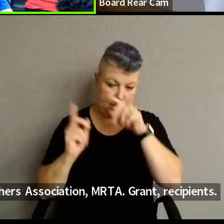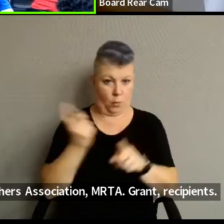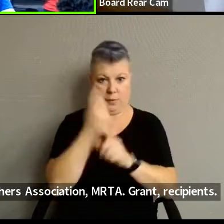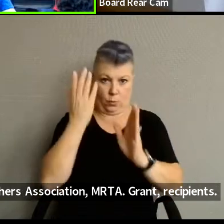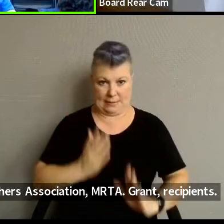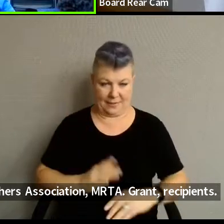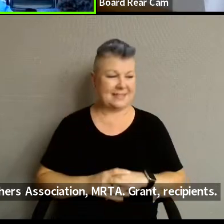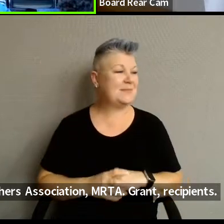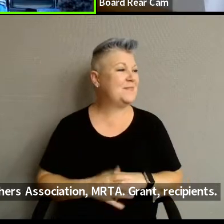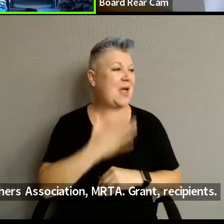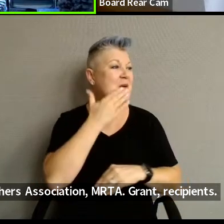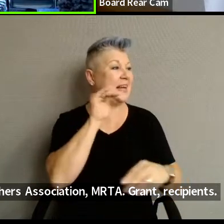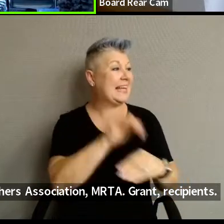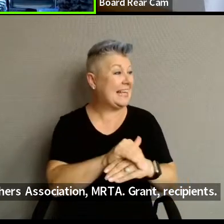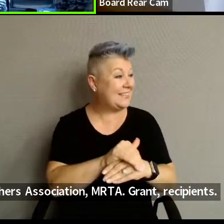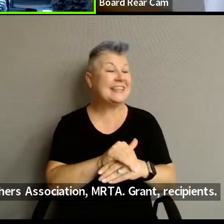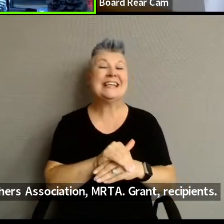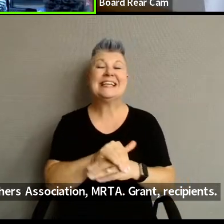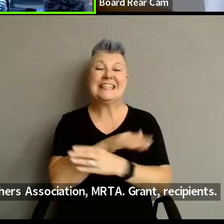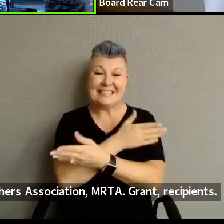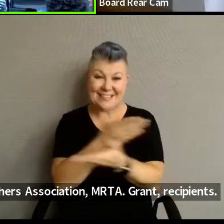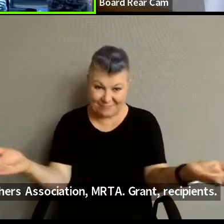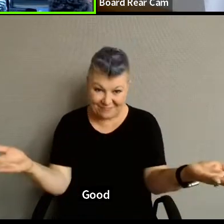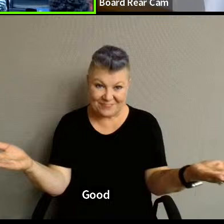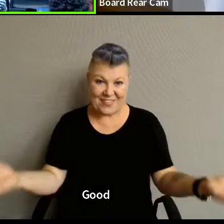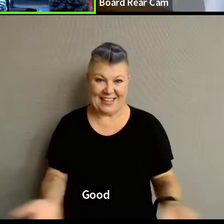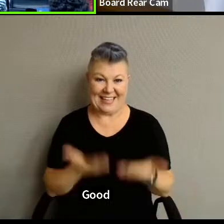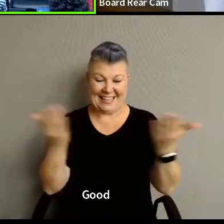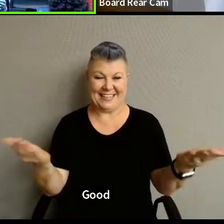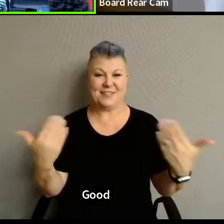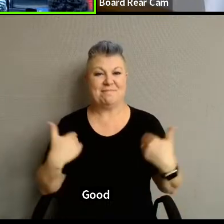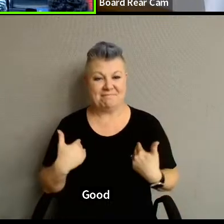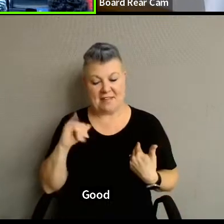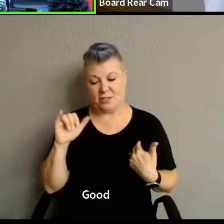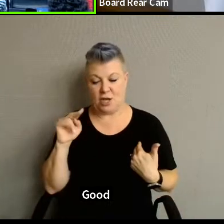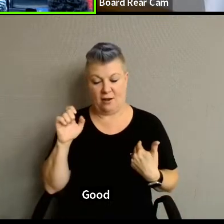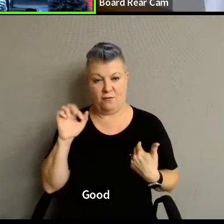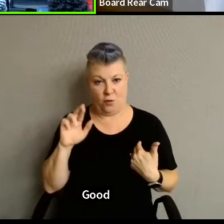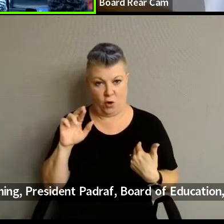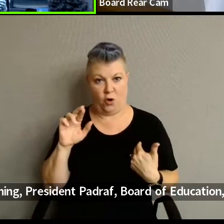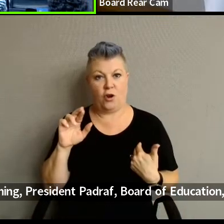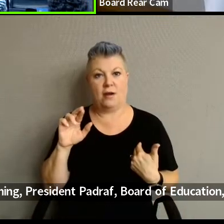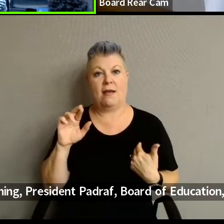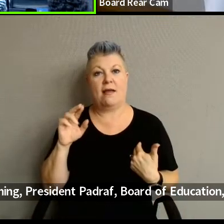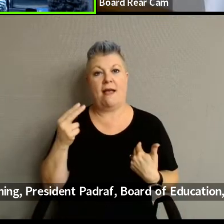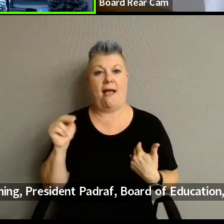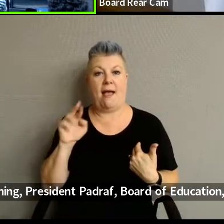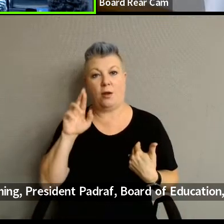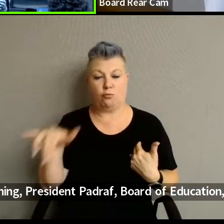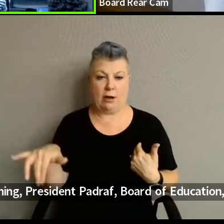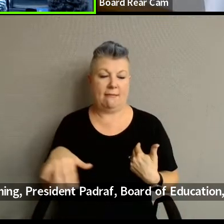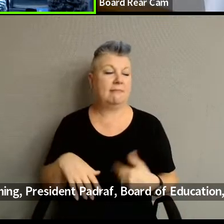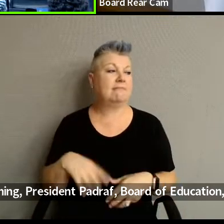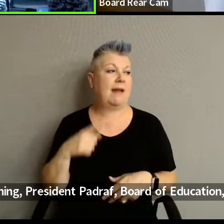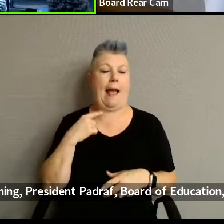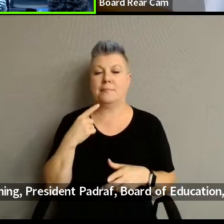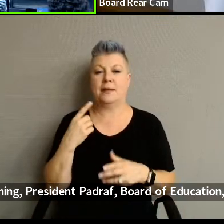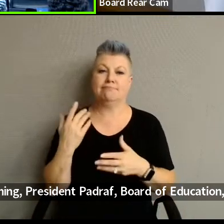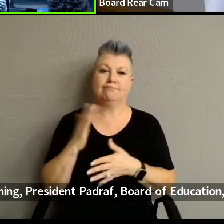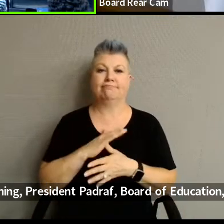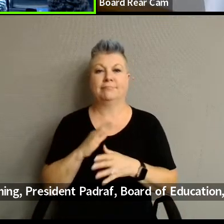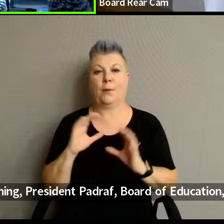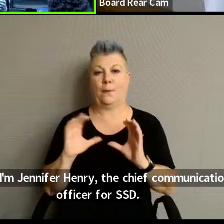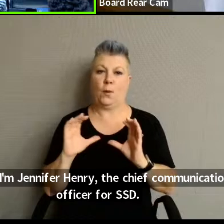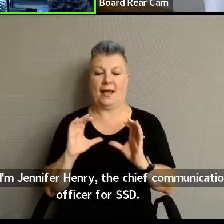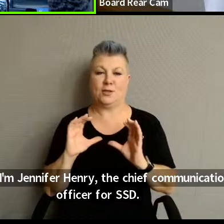Good evening, President Petrov, Board of Education, Dr. Macklin. I'm Jennifer Henry, the Chief Communications Officer for SSD. And tonight I have the honor